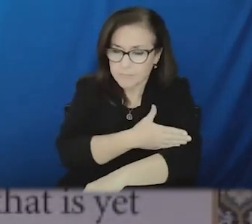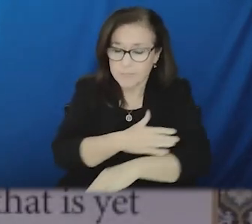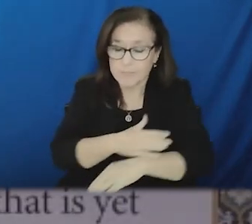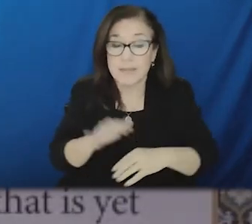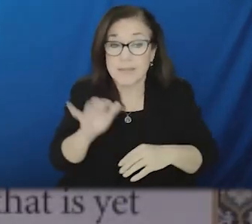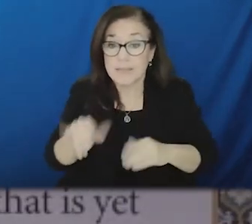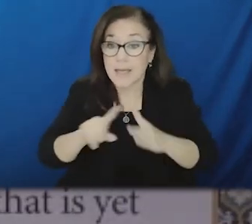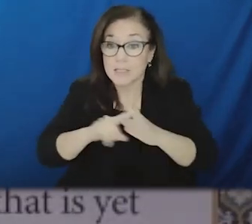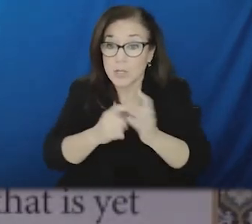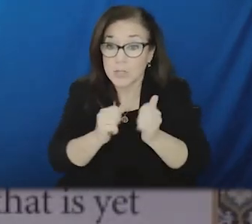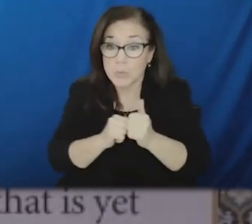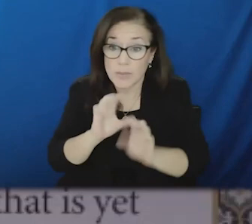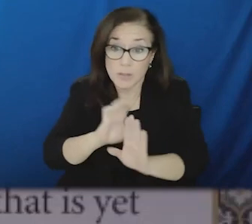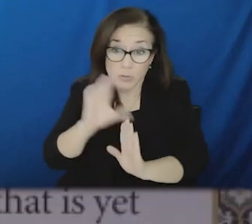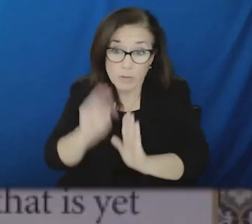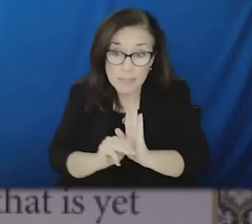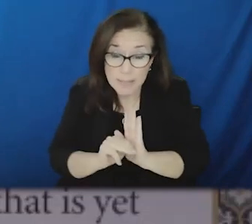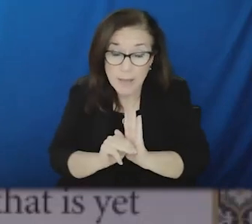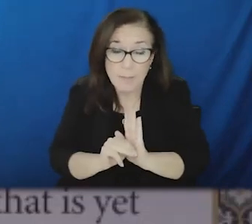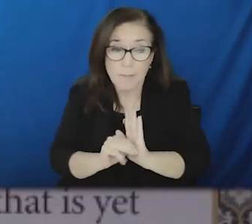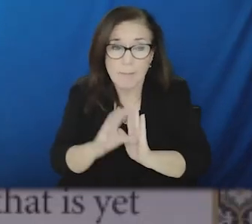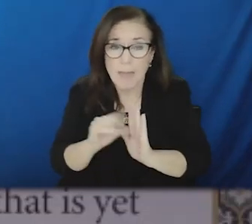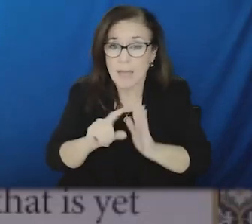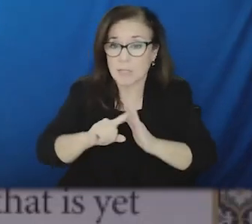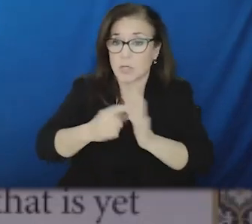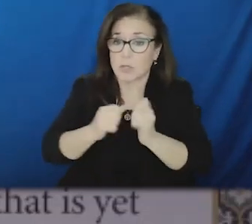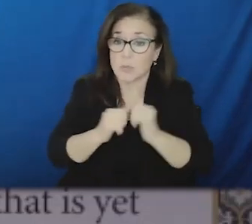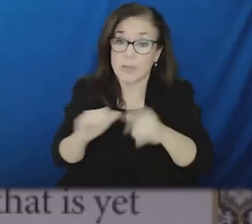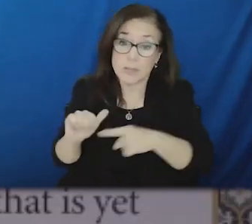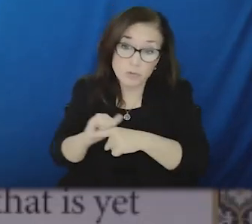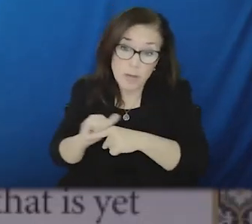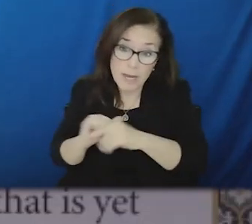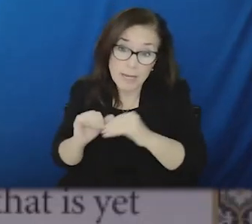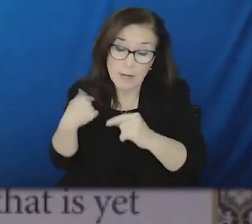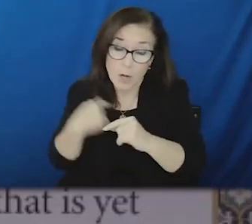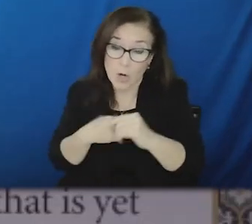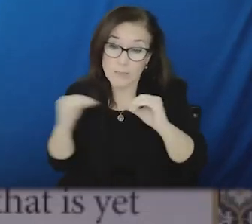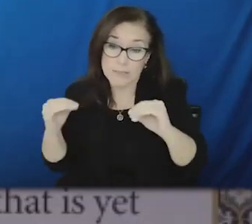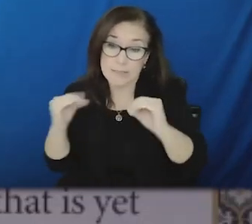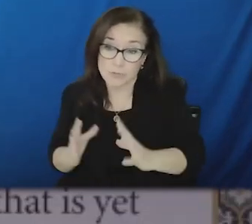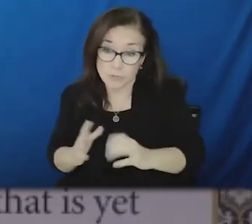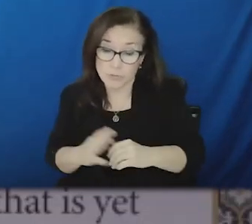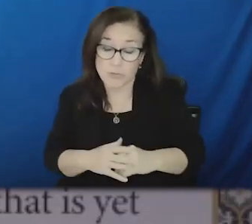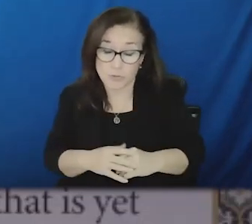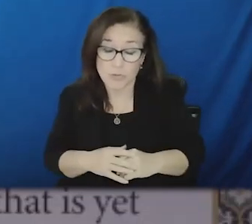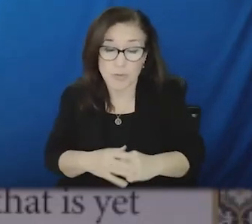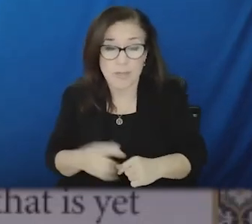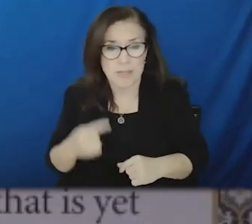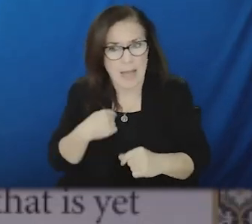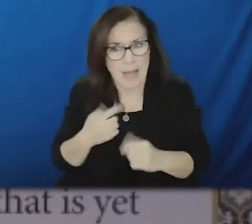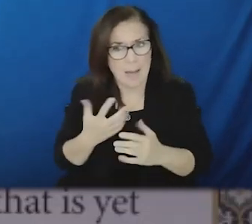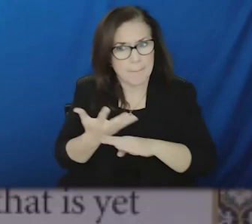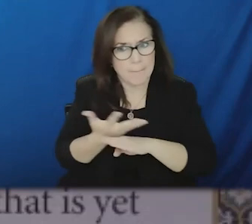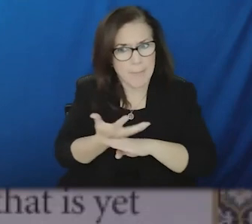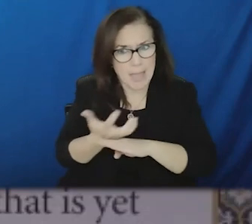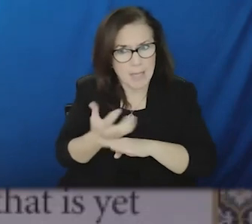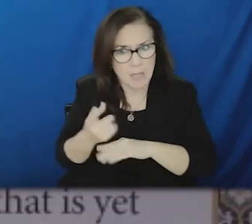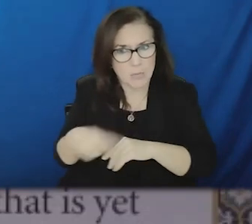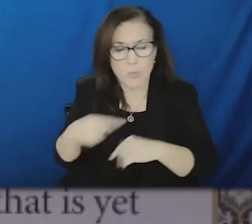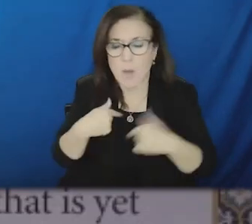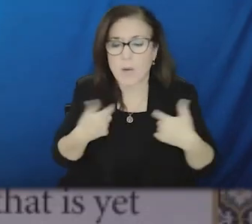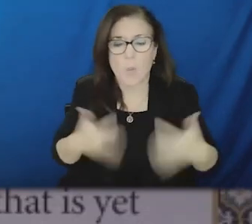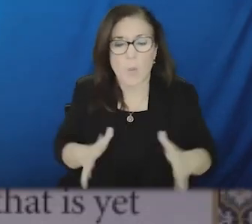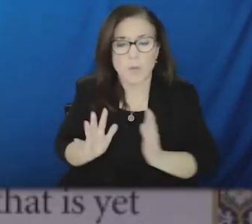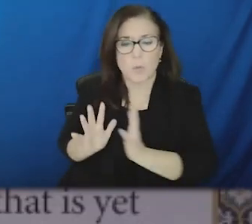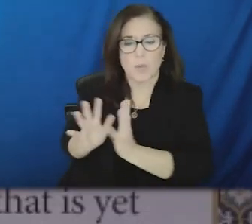curriculum and it starts with training teachers. So I'm begging you for those 1,900 students that we don't leave them behind.